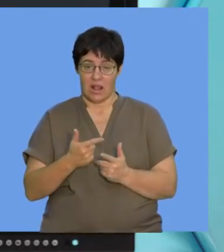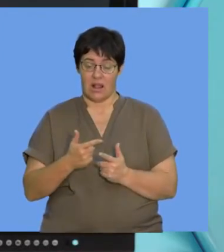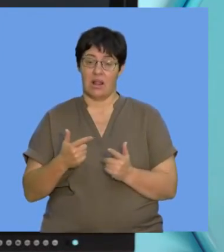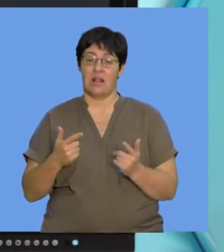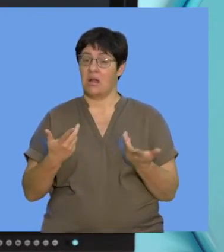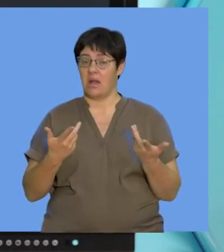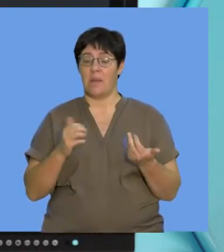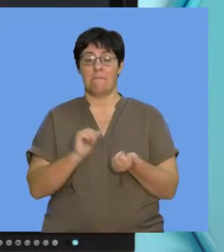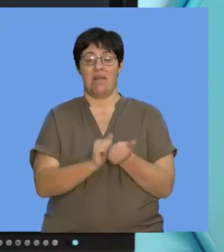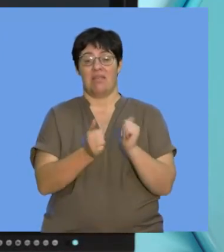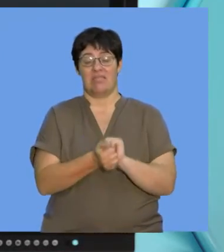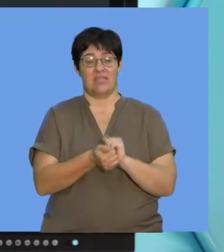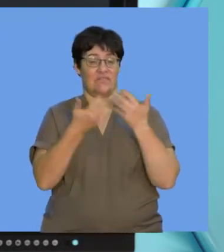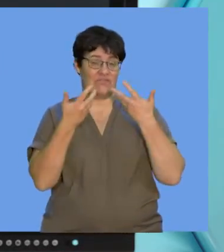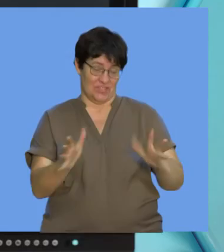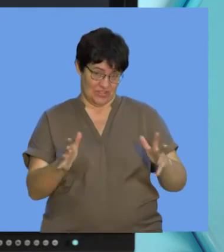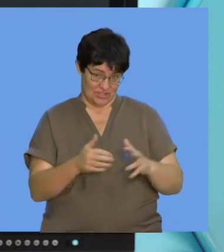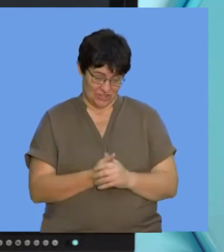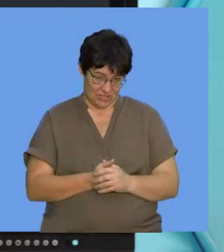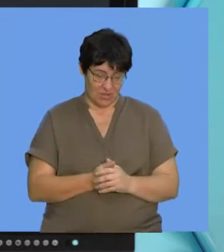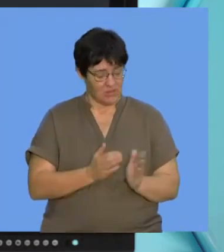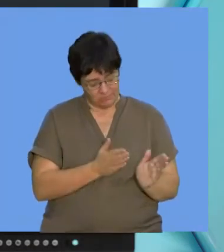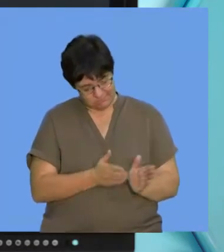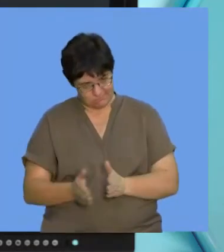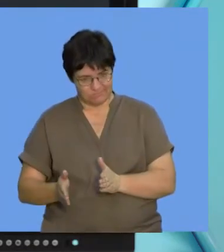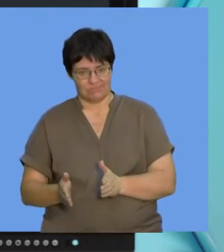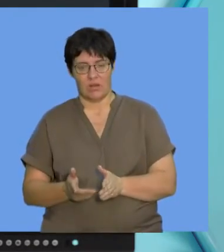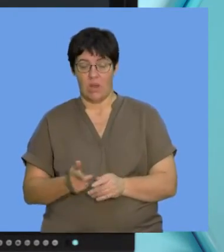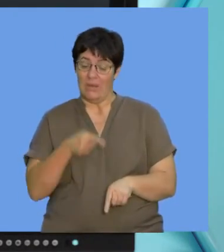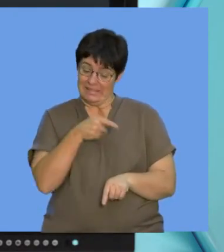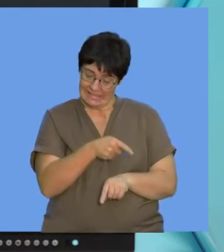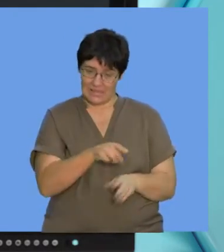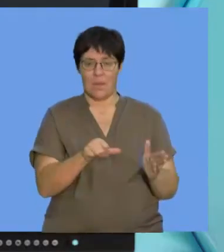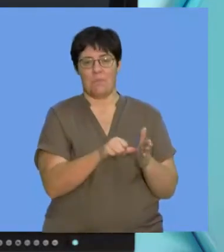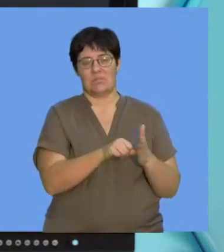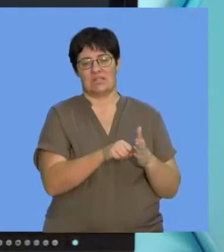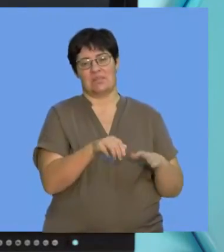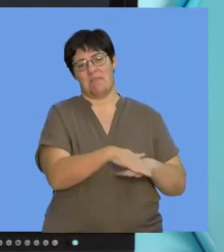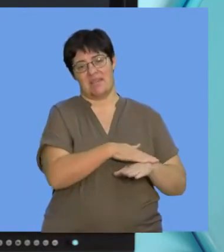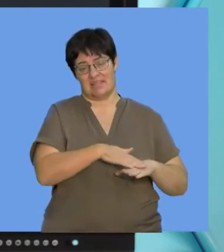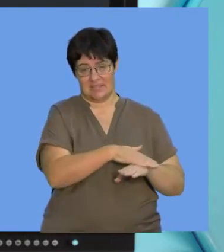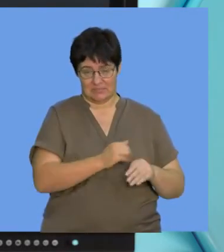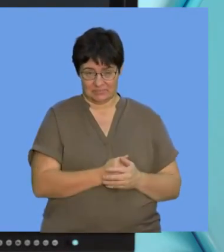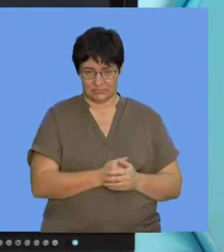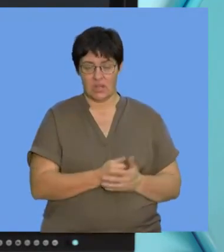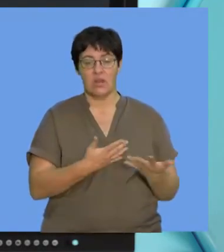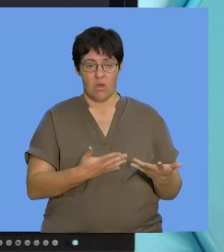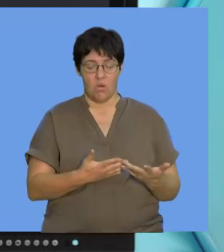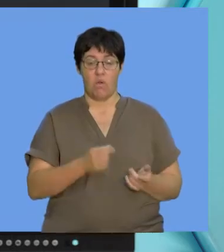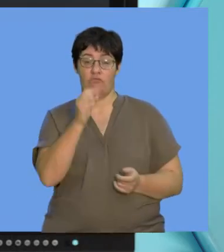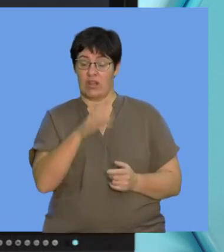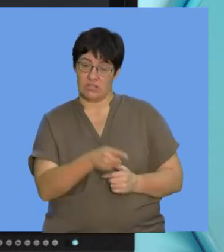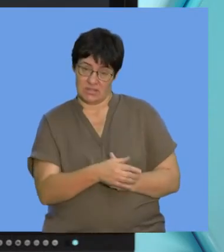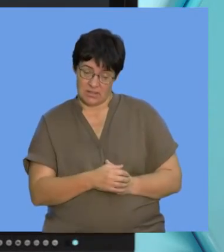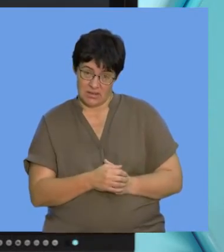your mathematics career, whenever you do decide to finish, right? So now we're going to look at some fractions. With the